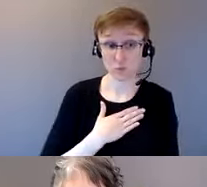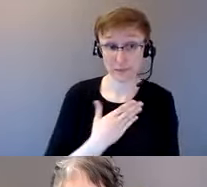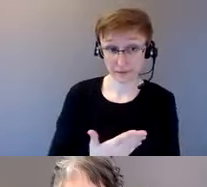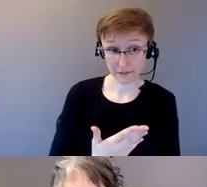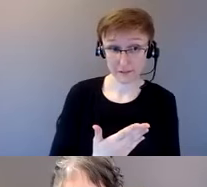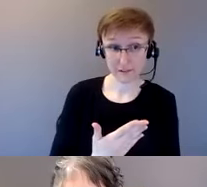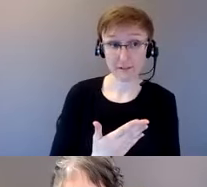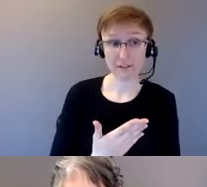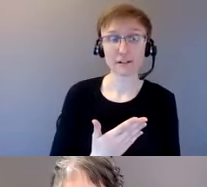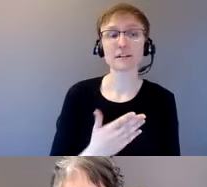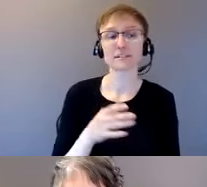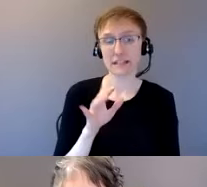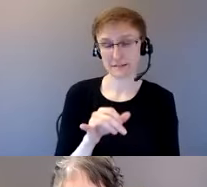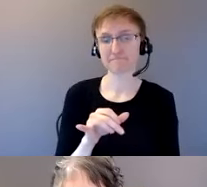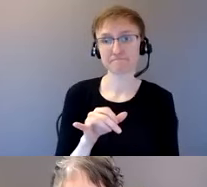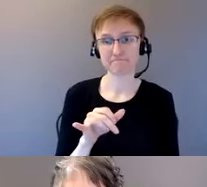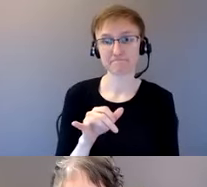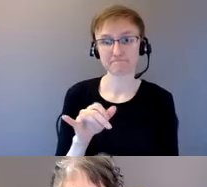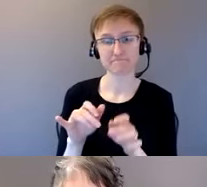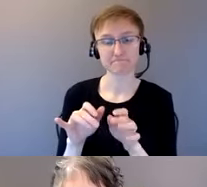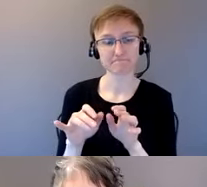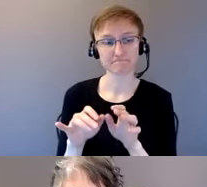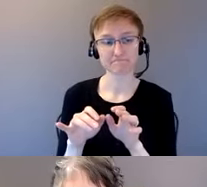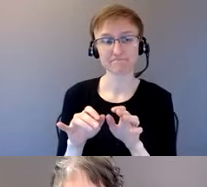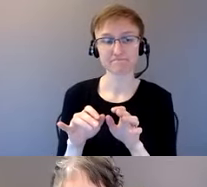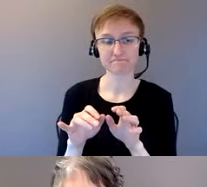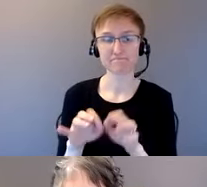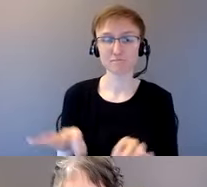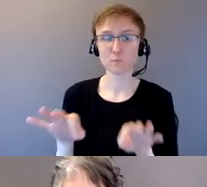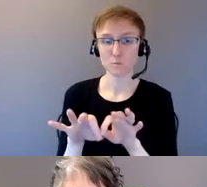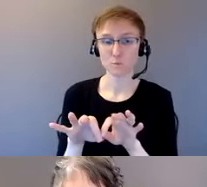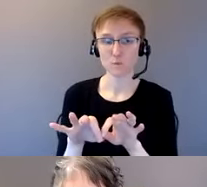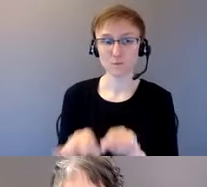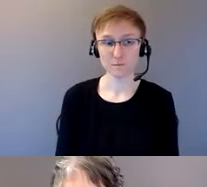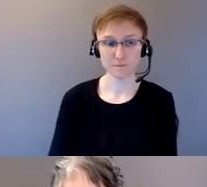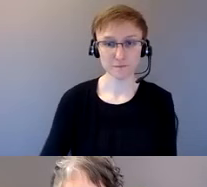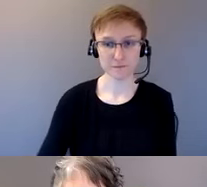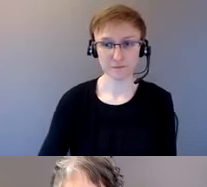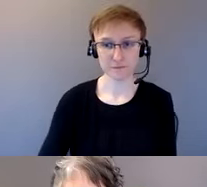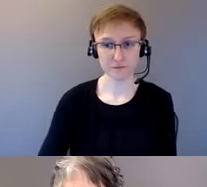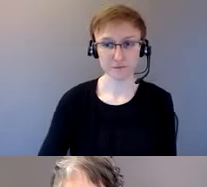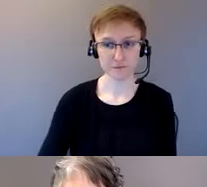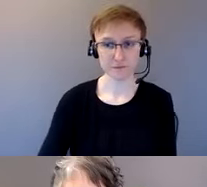roles and responsibilities as well. Next slide, please.